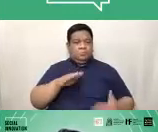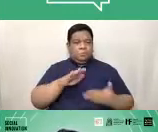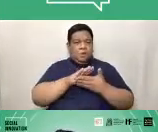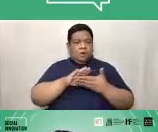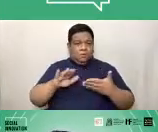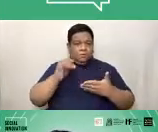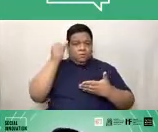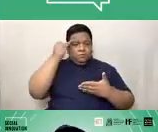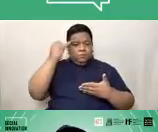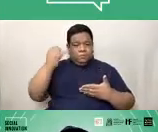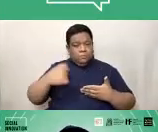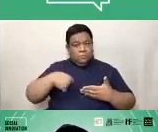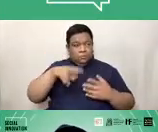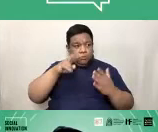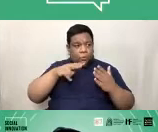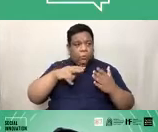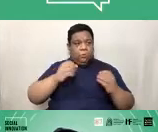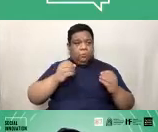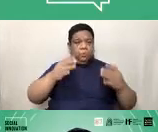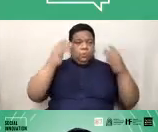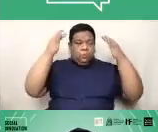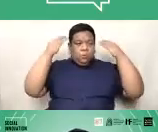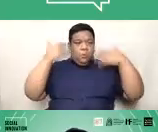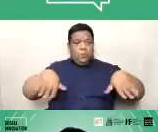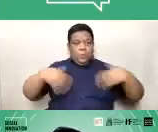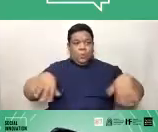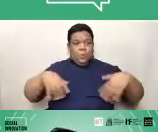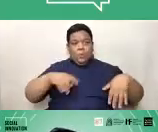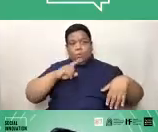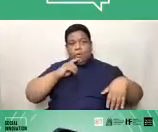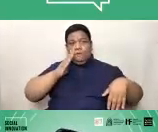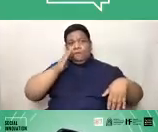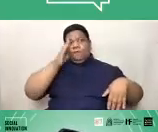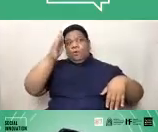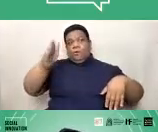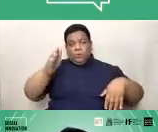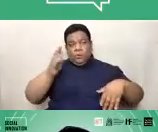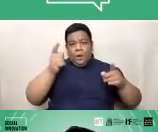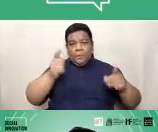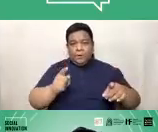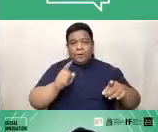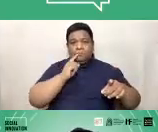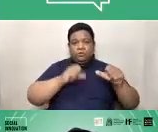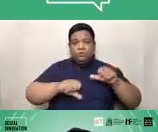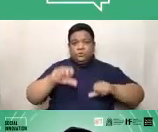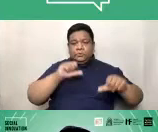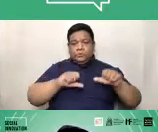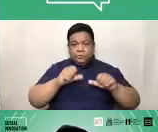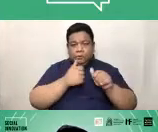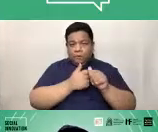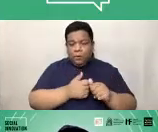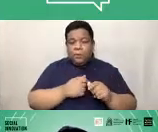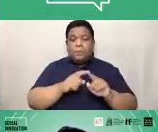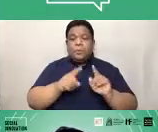really something that would kind of blow your mind. Like, okay, robots and AI, that's something very futuristic, very science fiction almost. But robotics